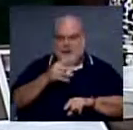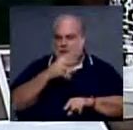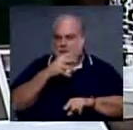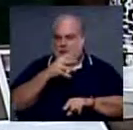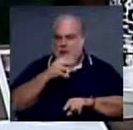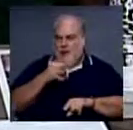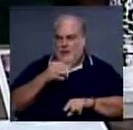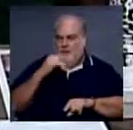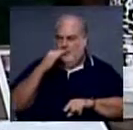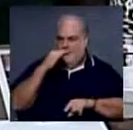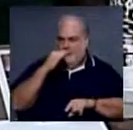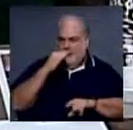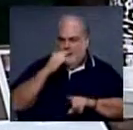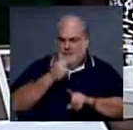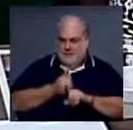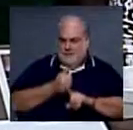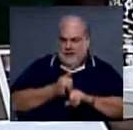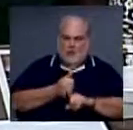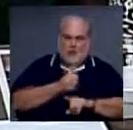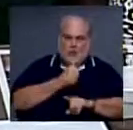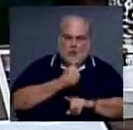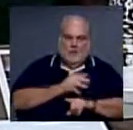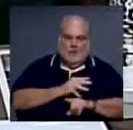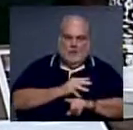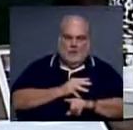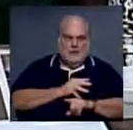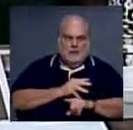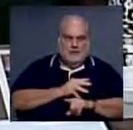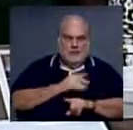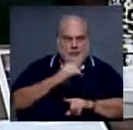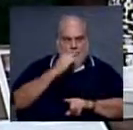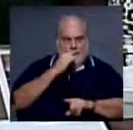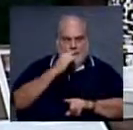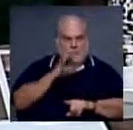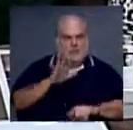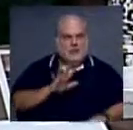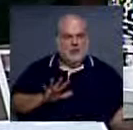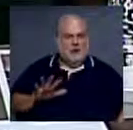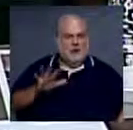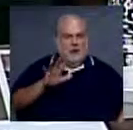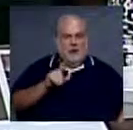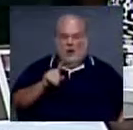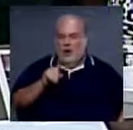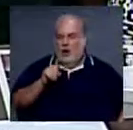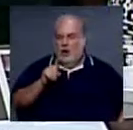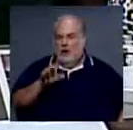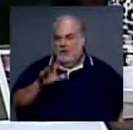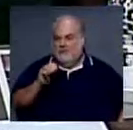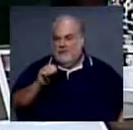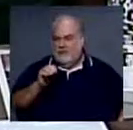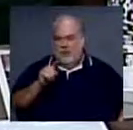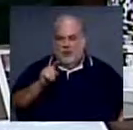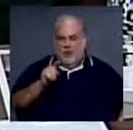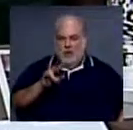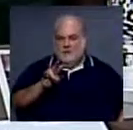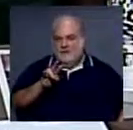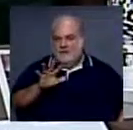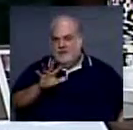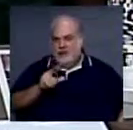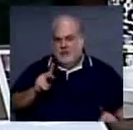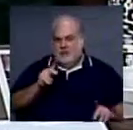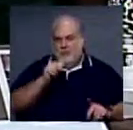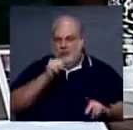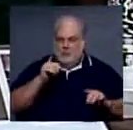this child and the woman that was killed. We had about 150, 175 people that attended the